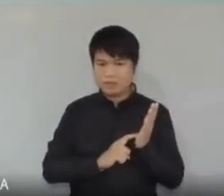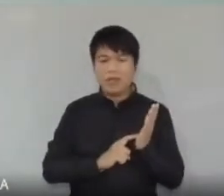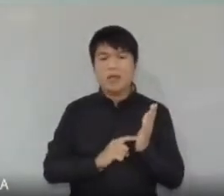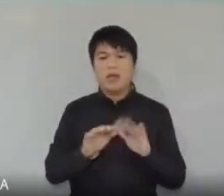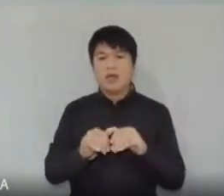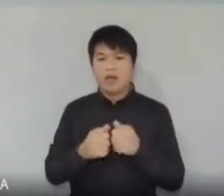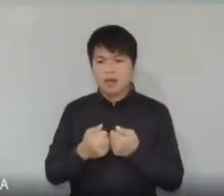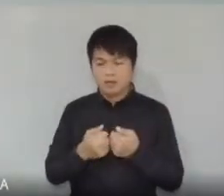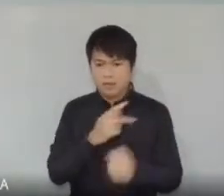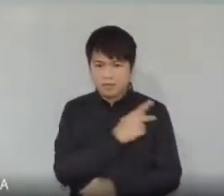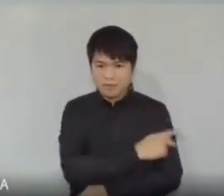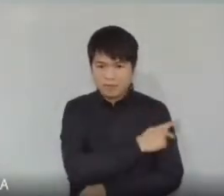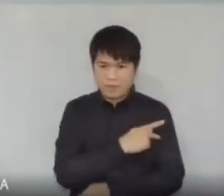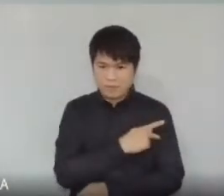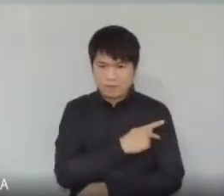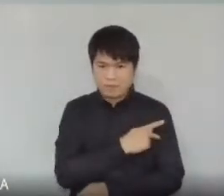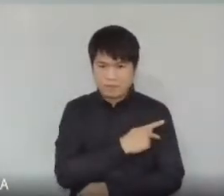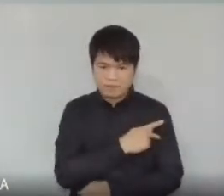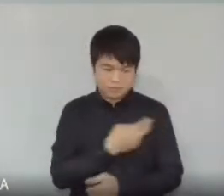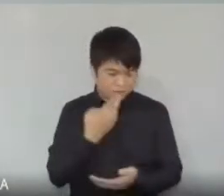can avail of the